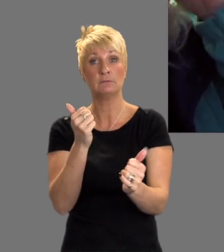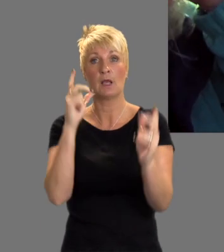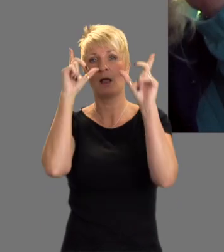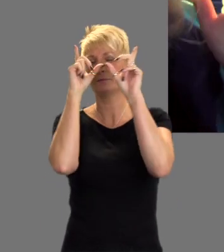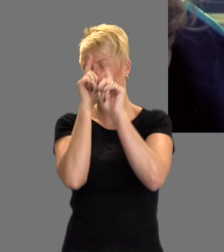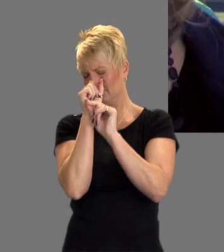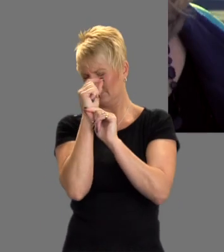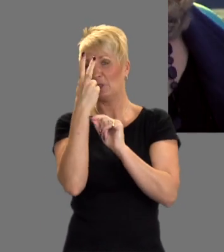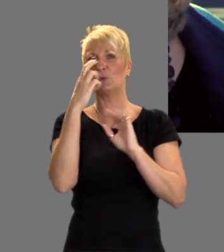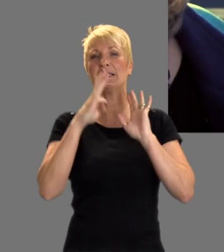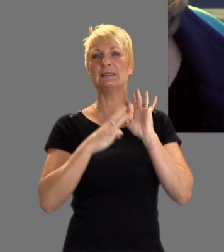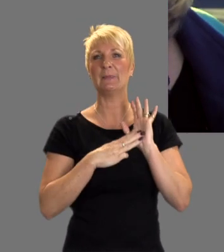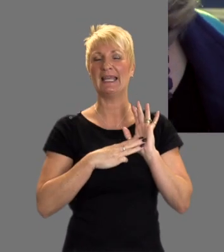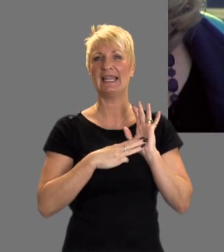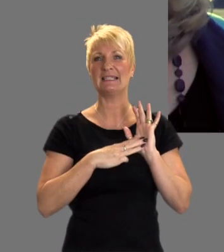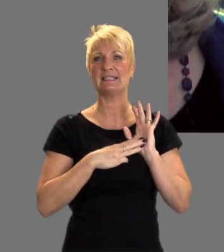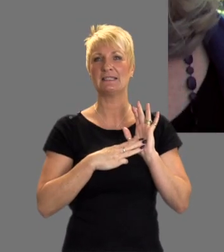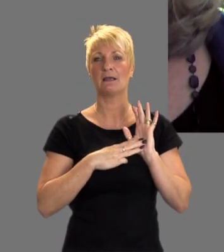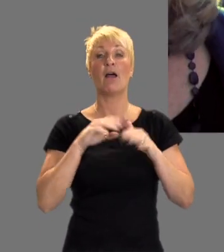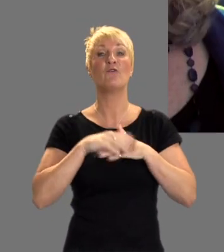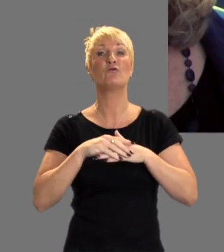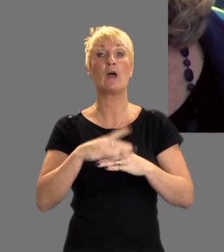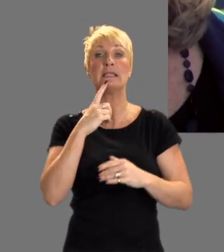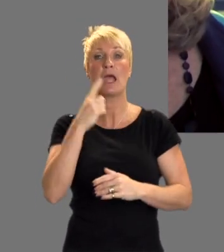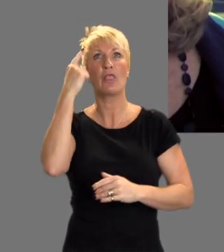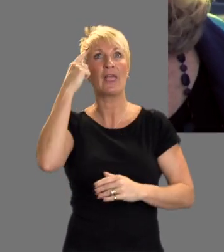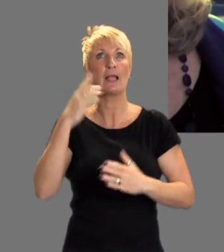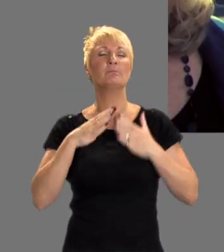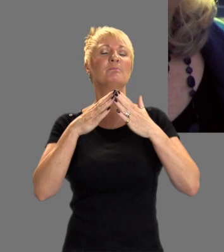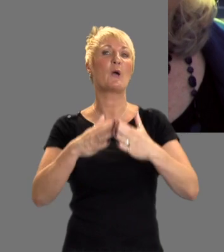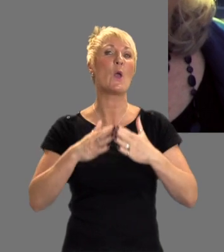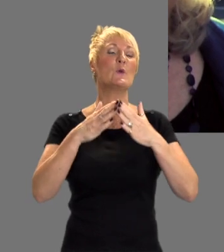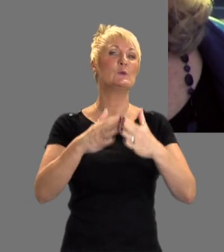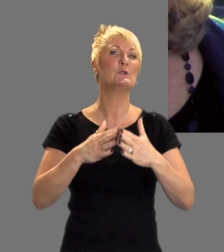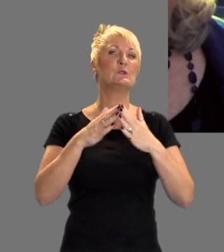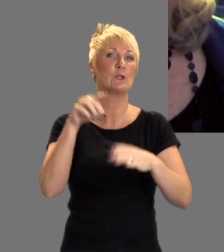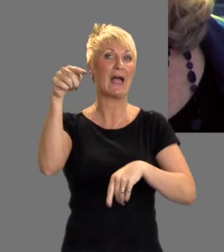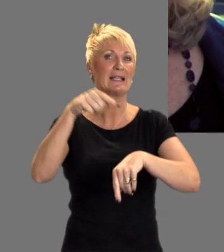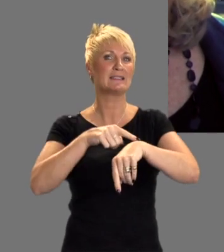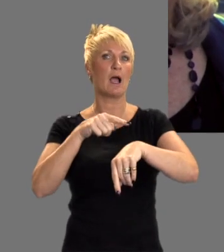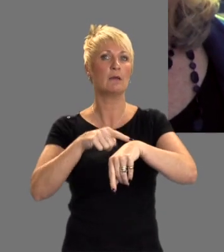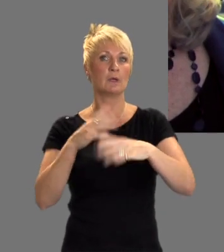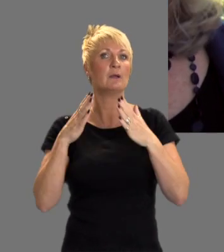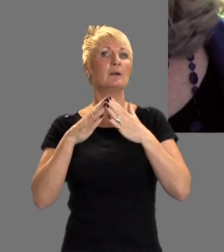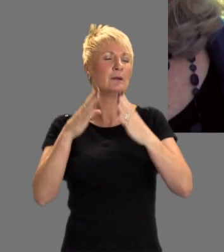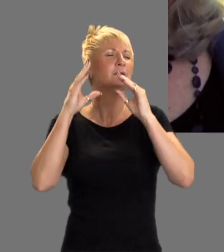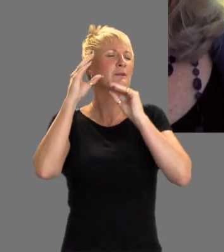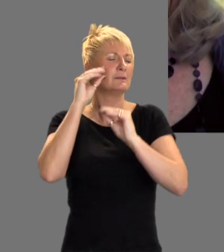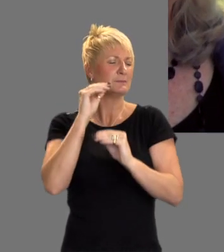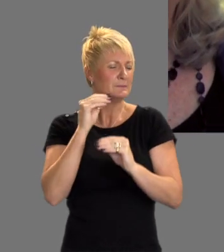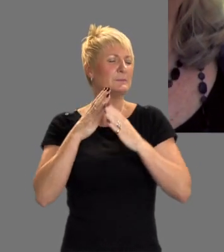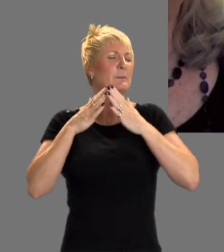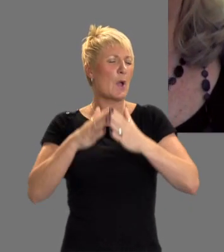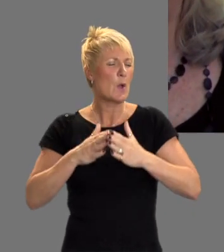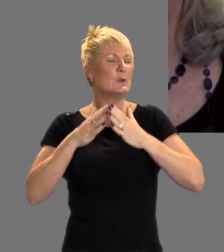eyes closed for 20 minutes. One of my friends had said, think about being on your boat for that time, and that's what I did. Thought about being